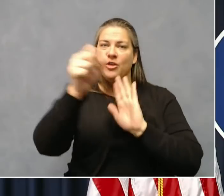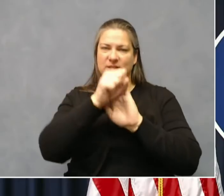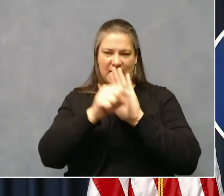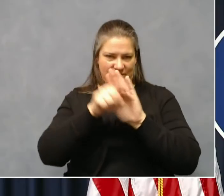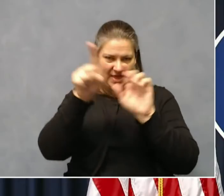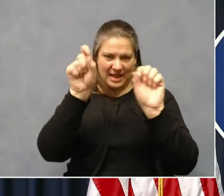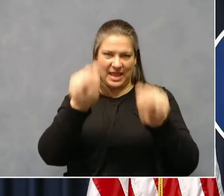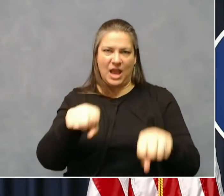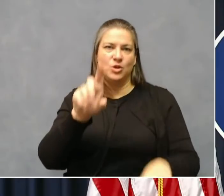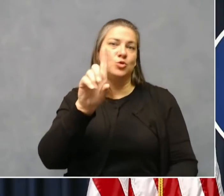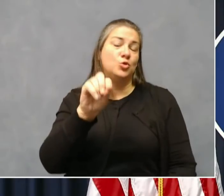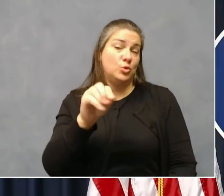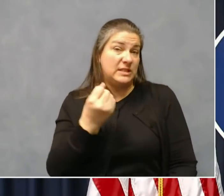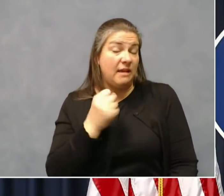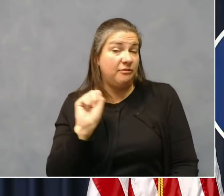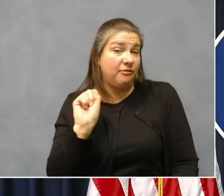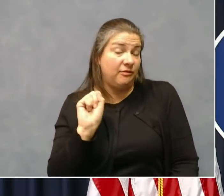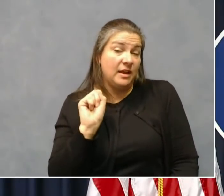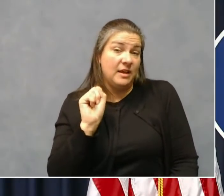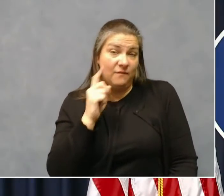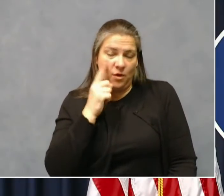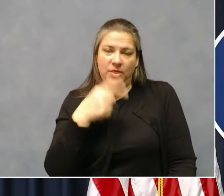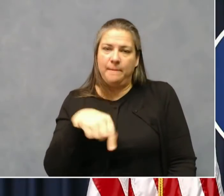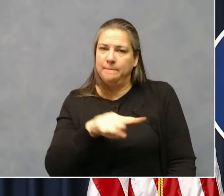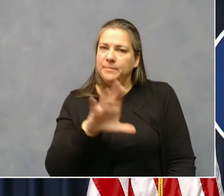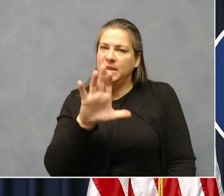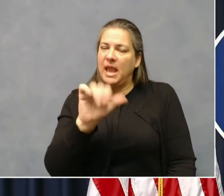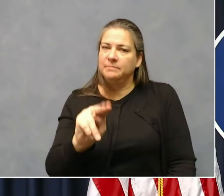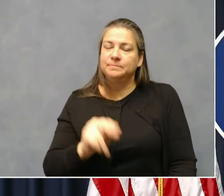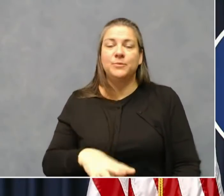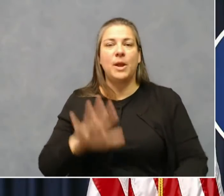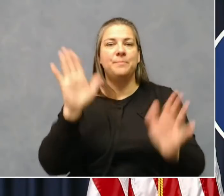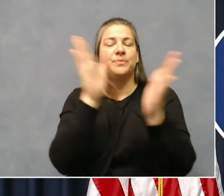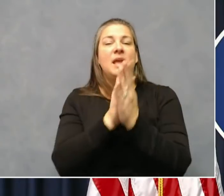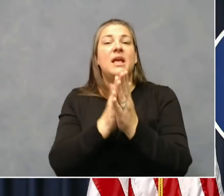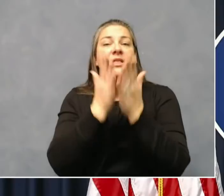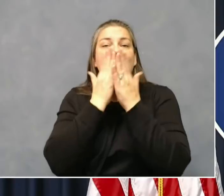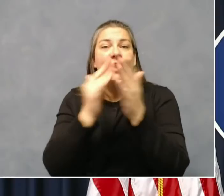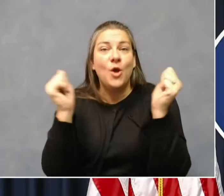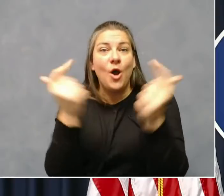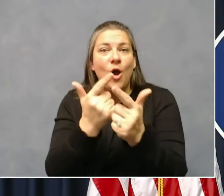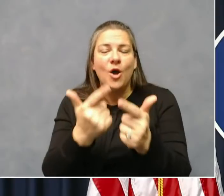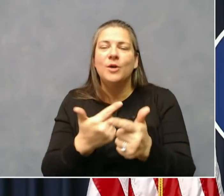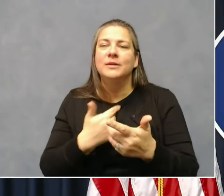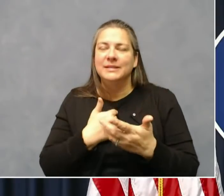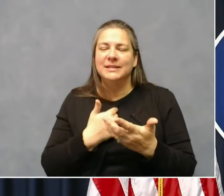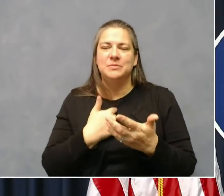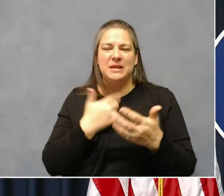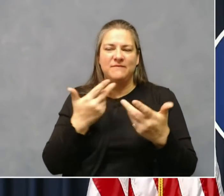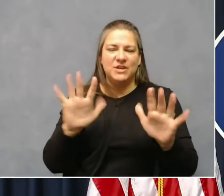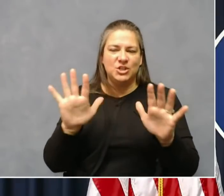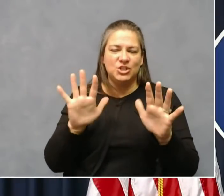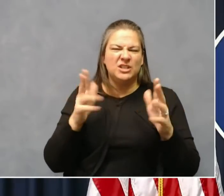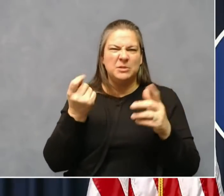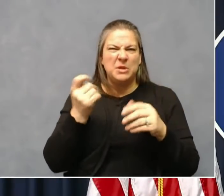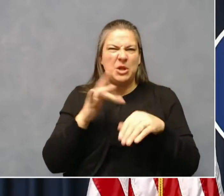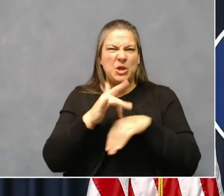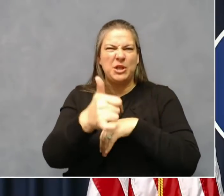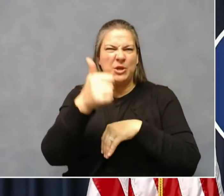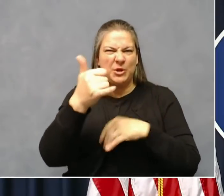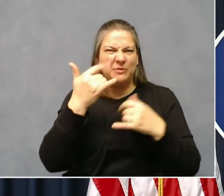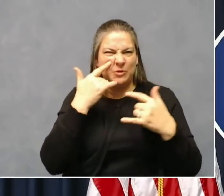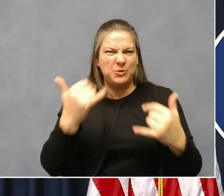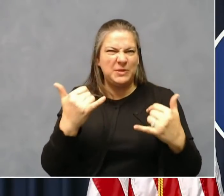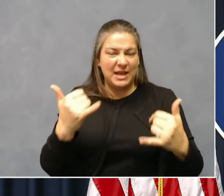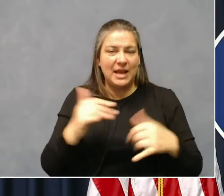safely for most people. All right, thank you, everybody. We're going to get out a little bit early today. I need everybody to be